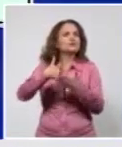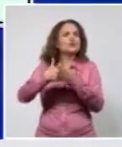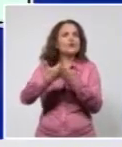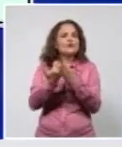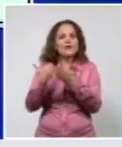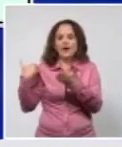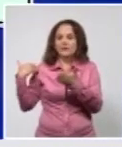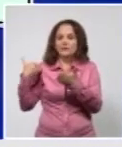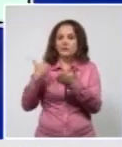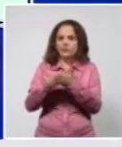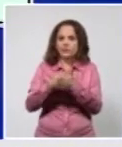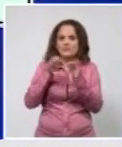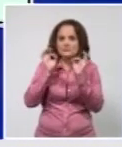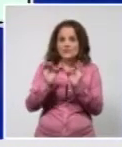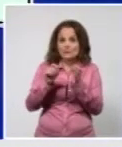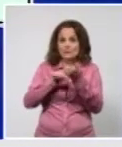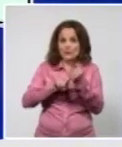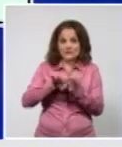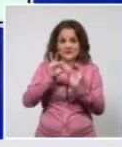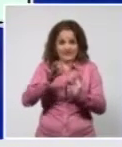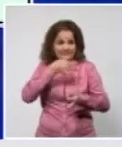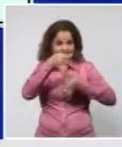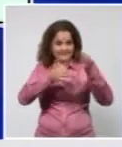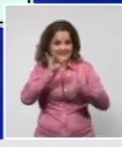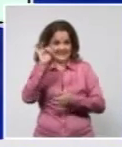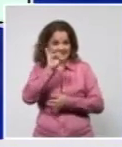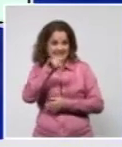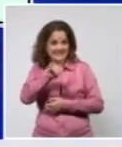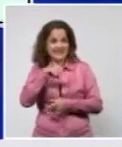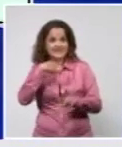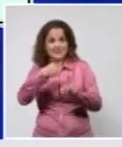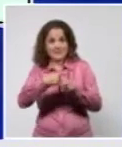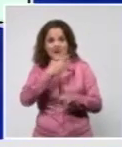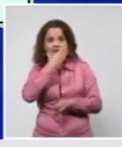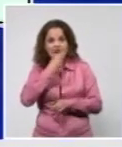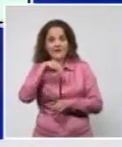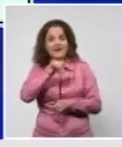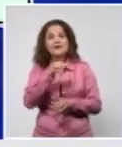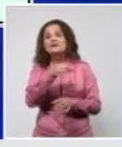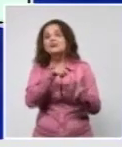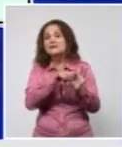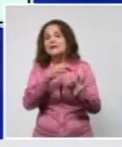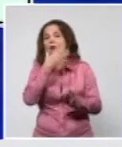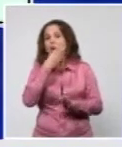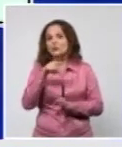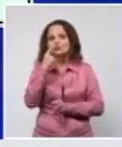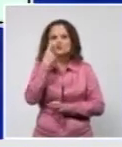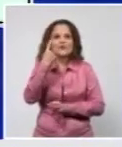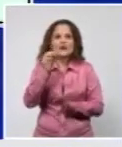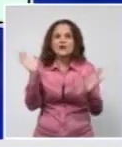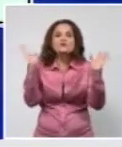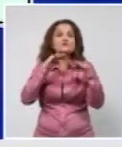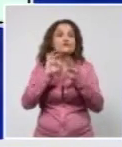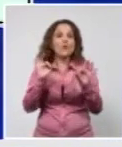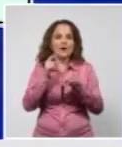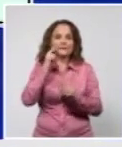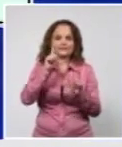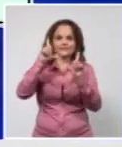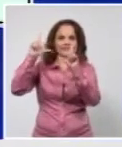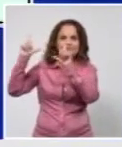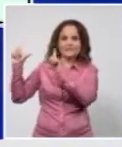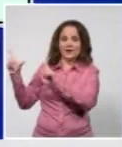provides information regarding the provinces that have not reported any COVID-19 cases for over 15